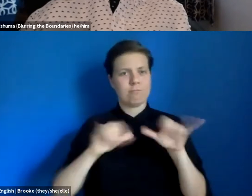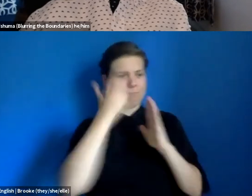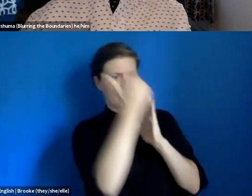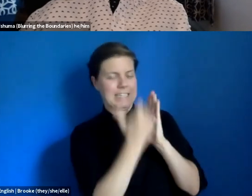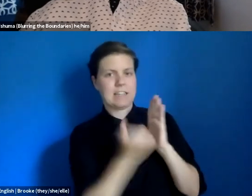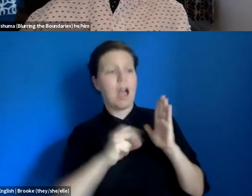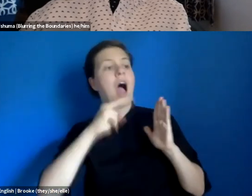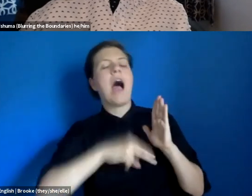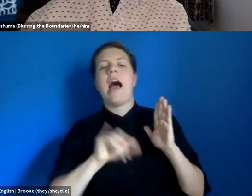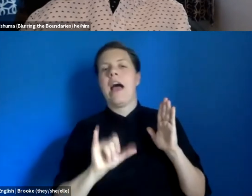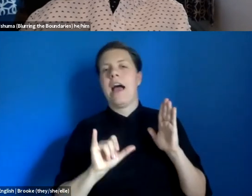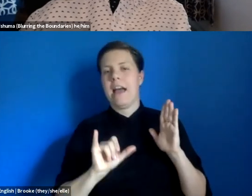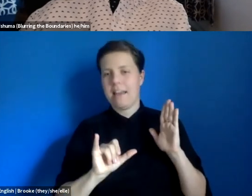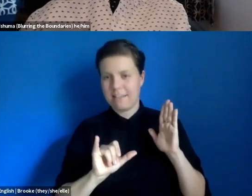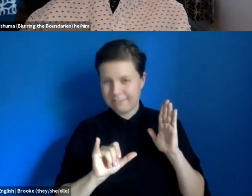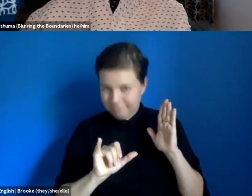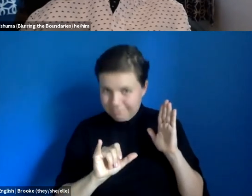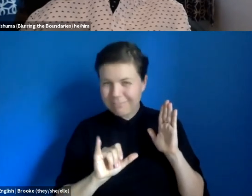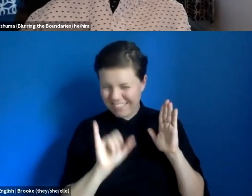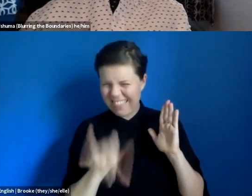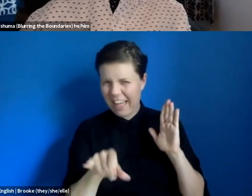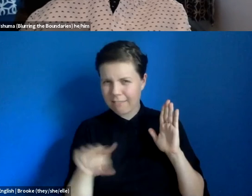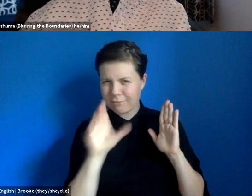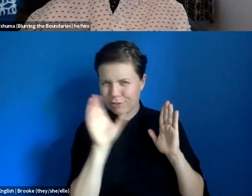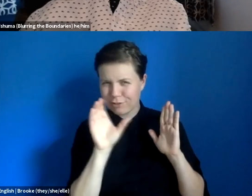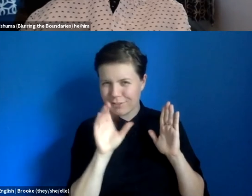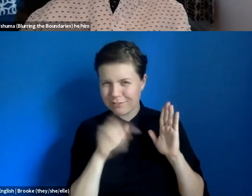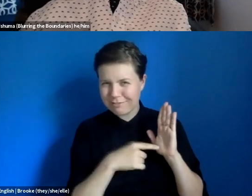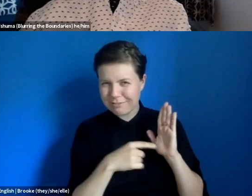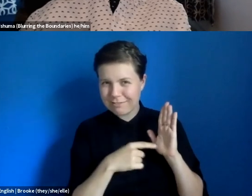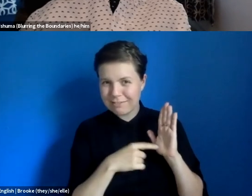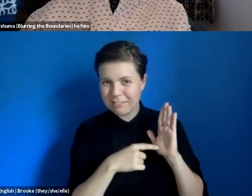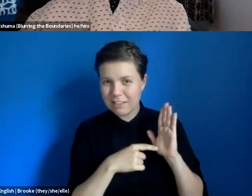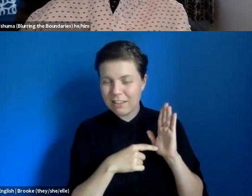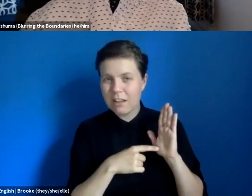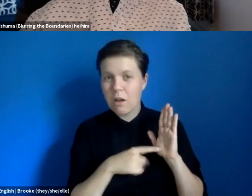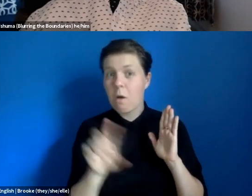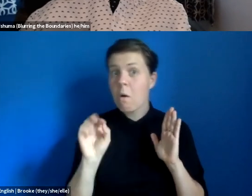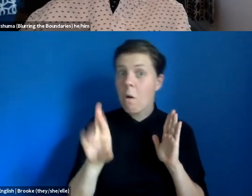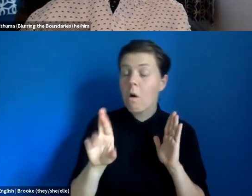Is there a clear way of indicating certain information about access?